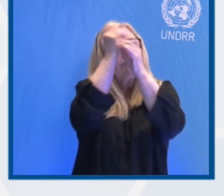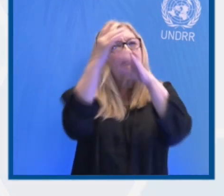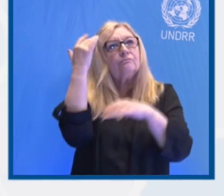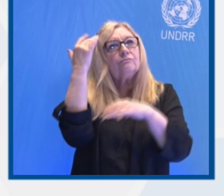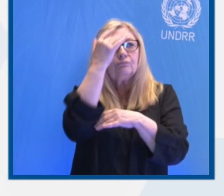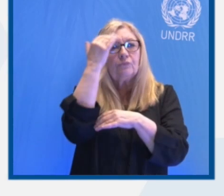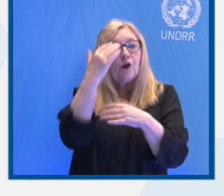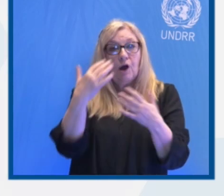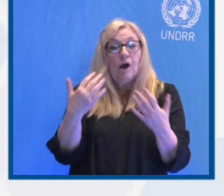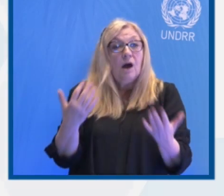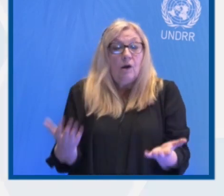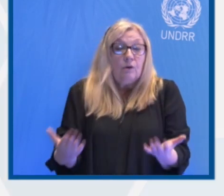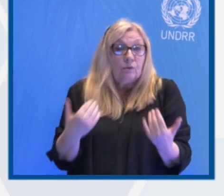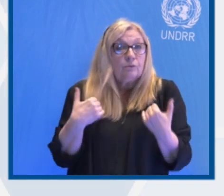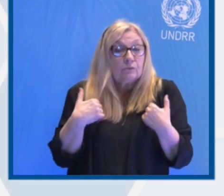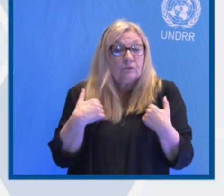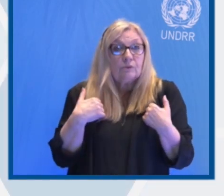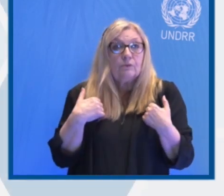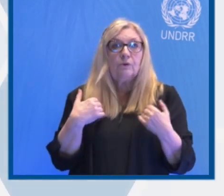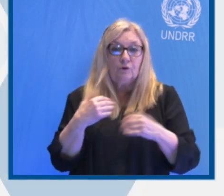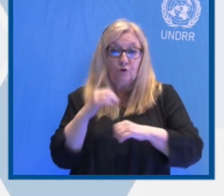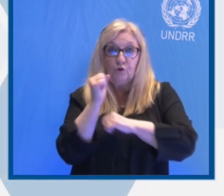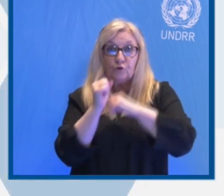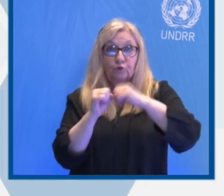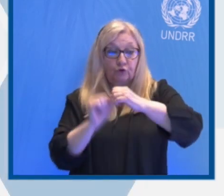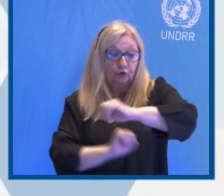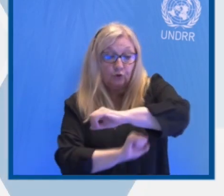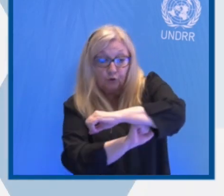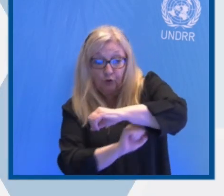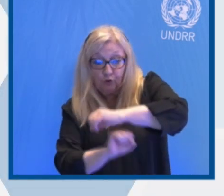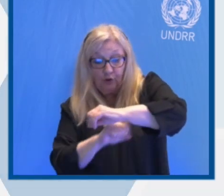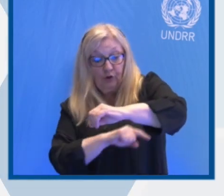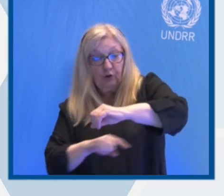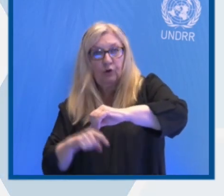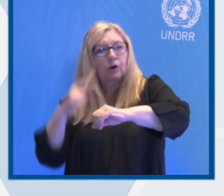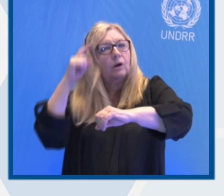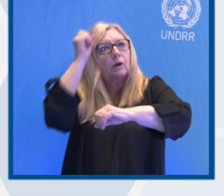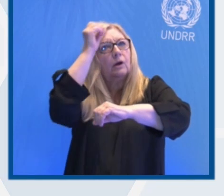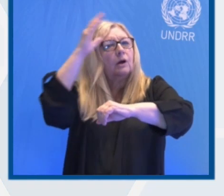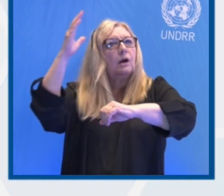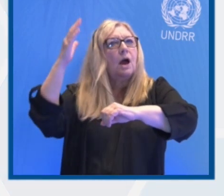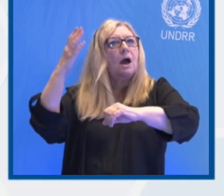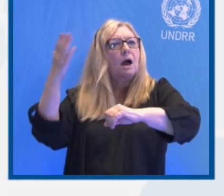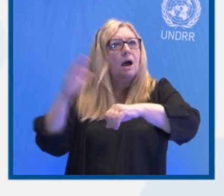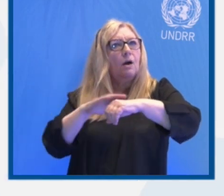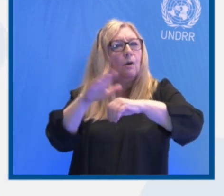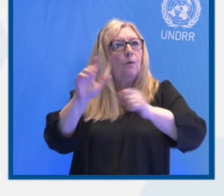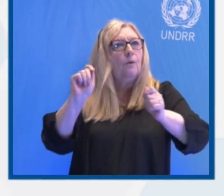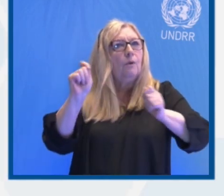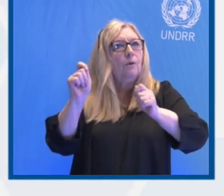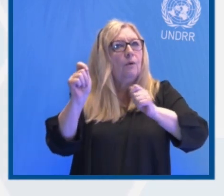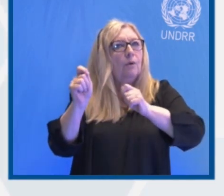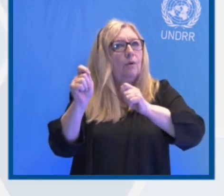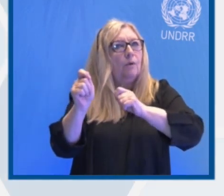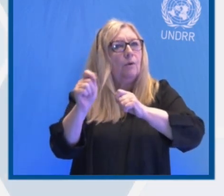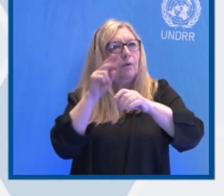building resilient infrastructure so that it would take advantage of transition as well. And I'll share